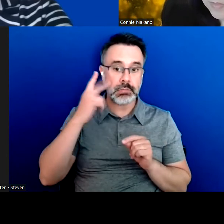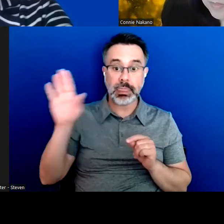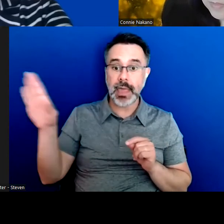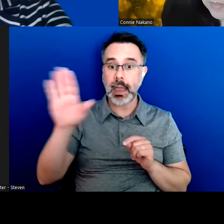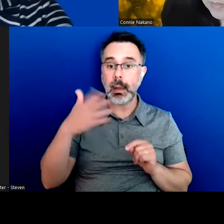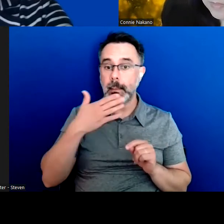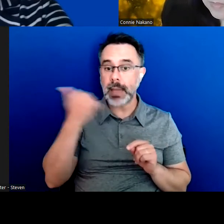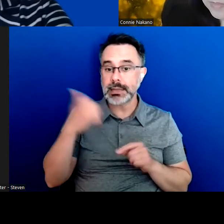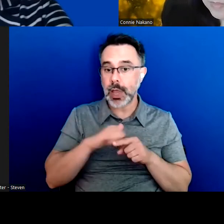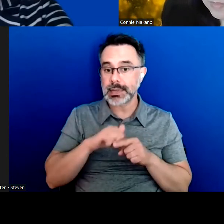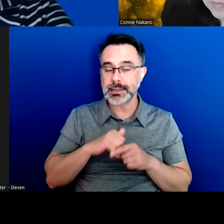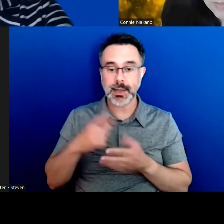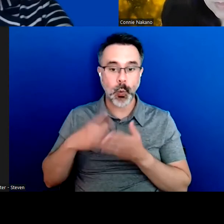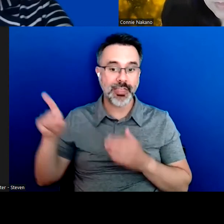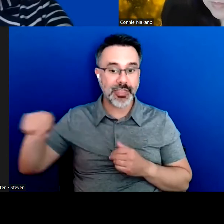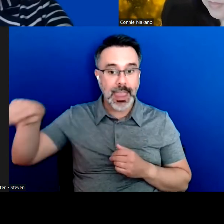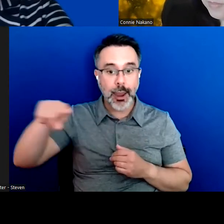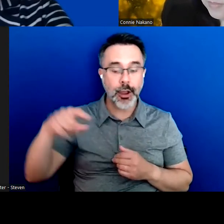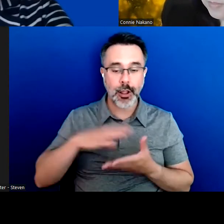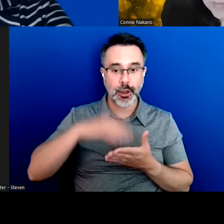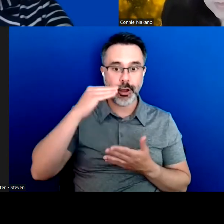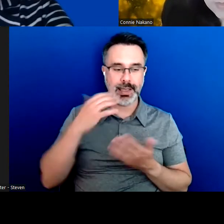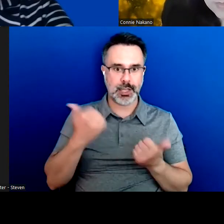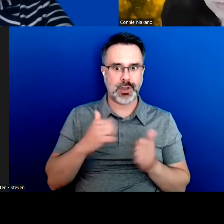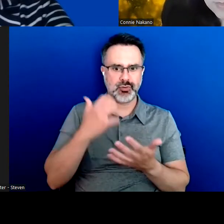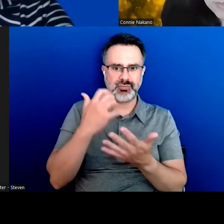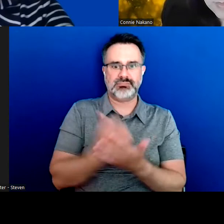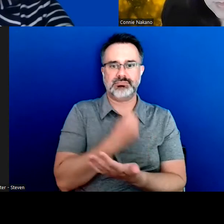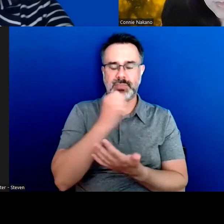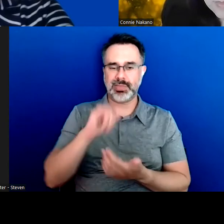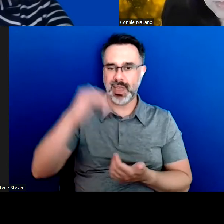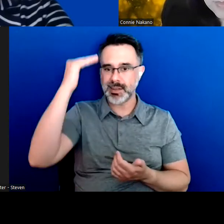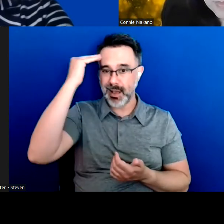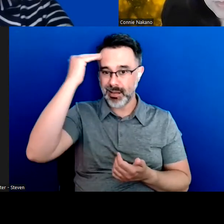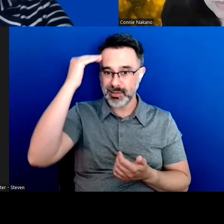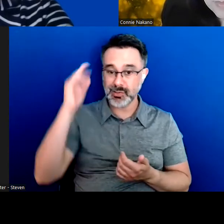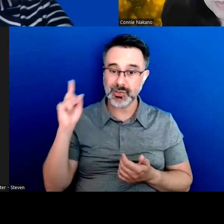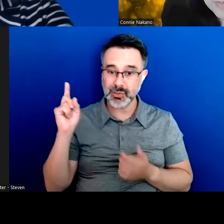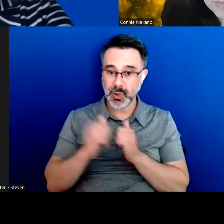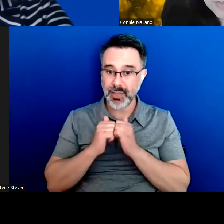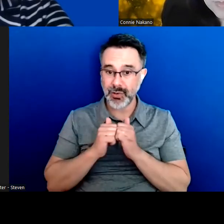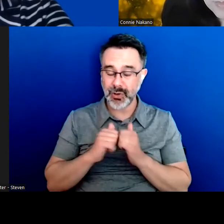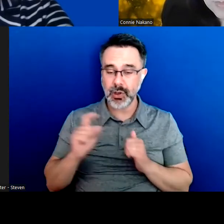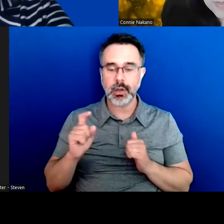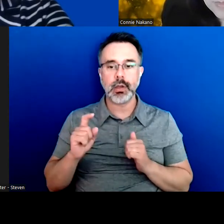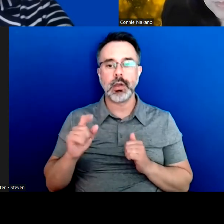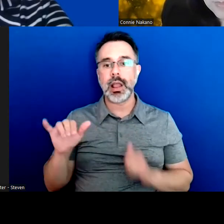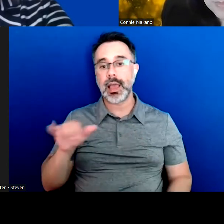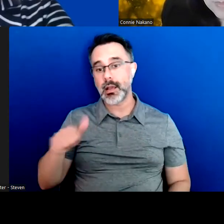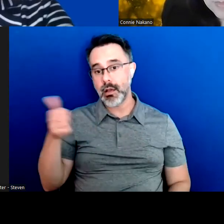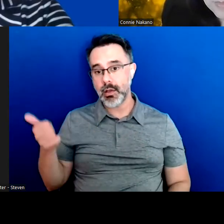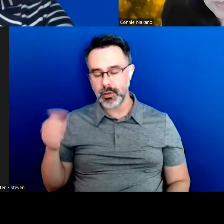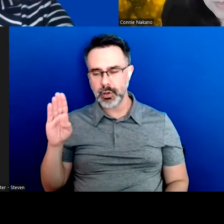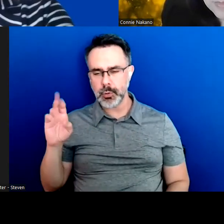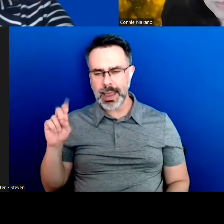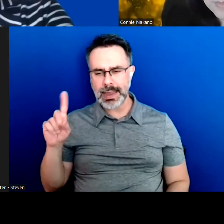are, what things they're learning, and to see if we can all just leverage the knowledge? Because I, like others, Brenda in the chat, and also